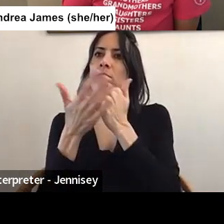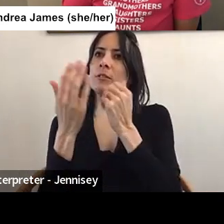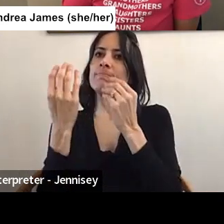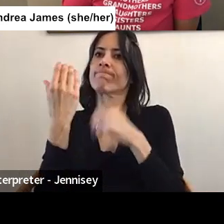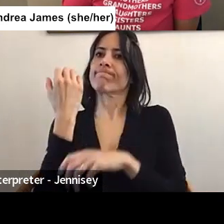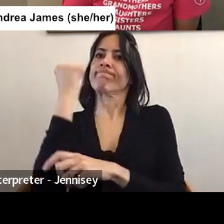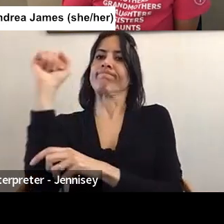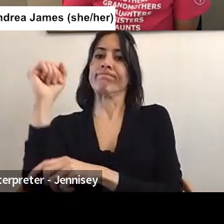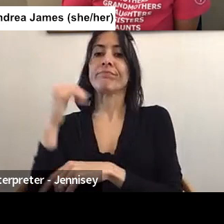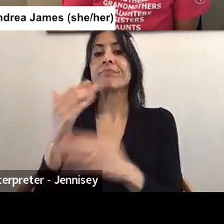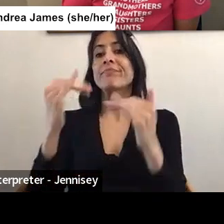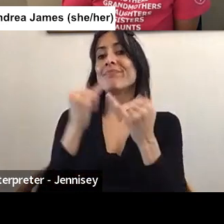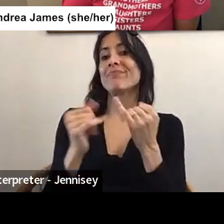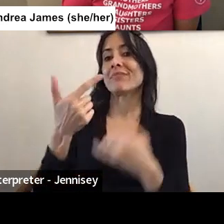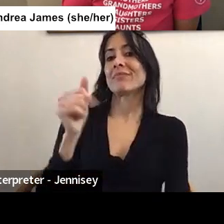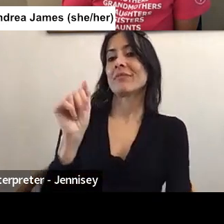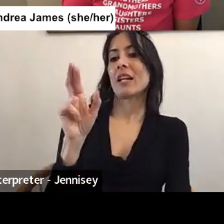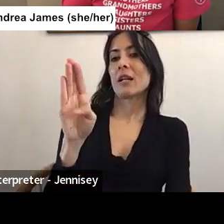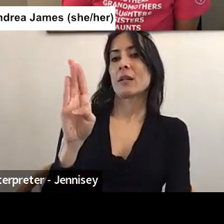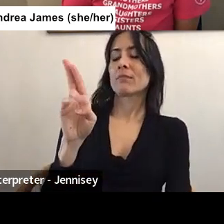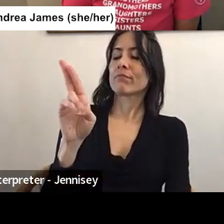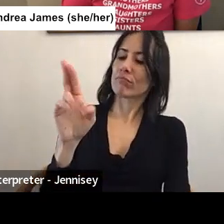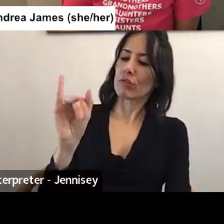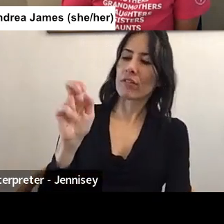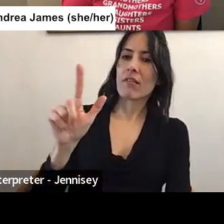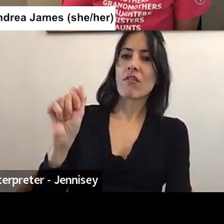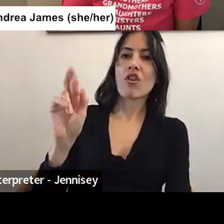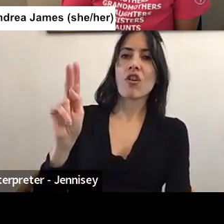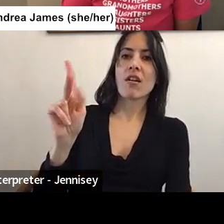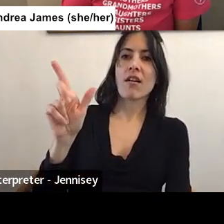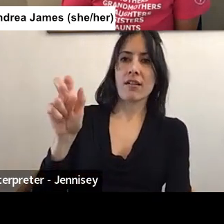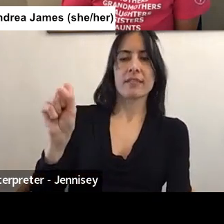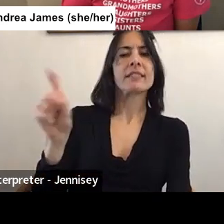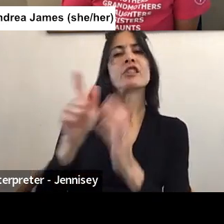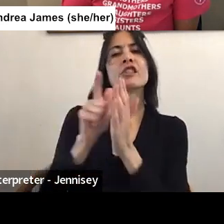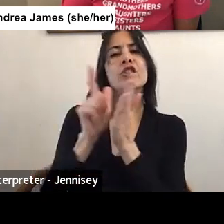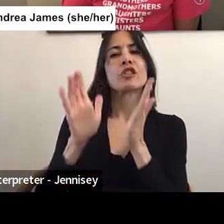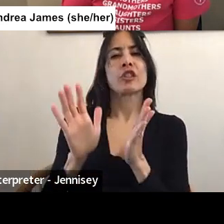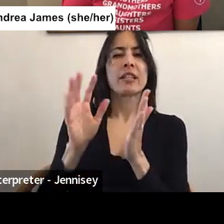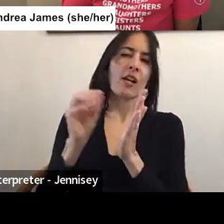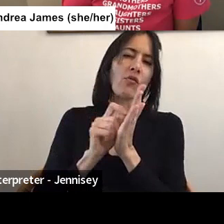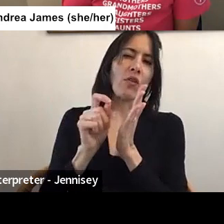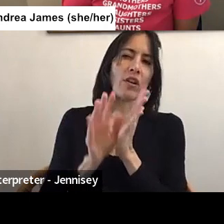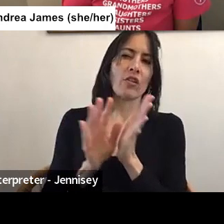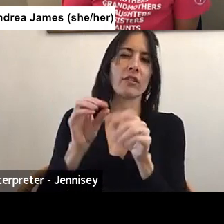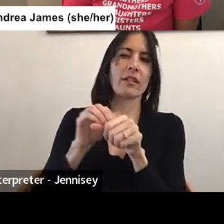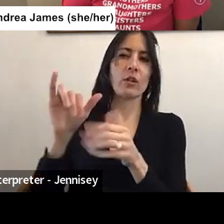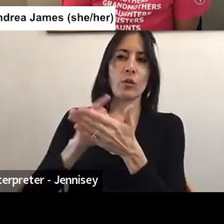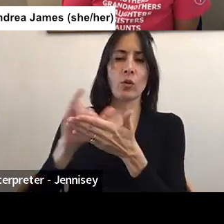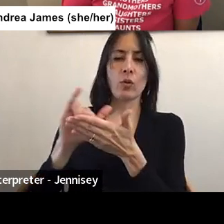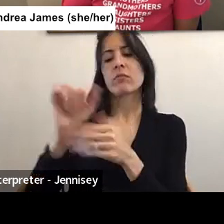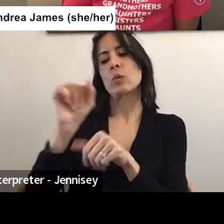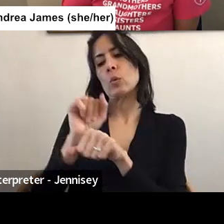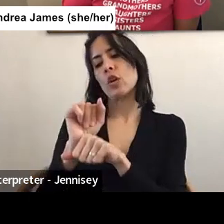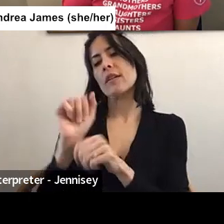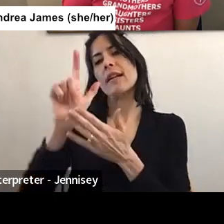Gabriel Arkles, an attorney and writer based in Brooklyn, New York. He is senior counsel at the Transgender Legal Defense and